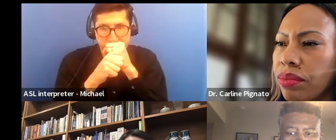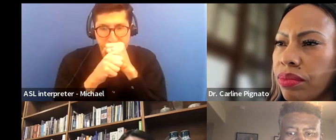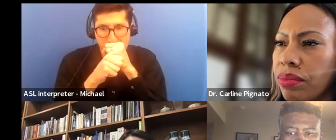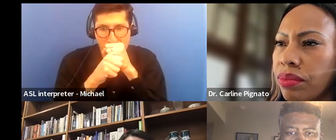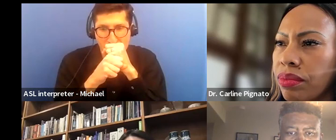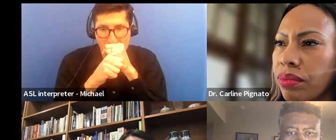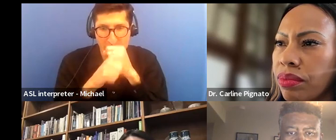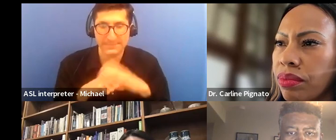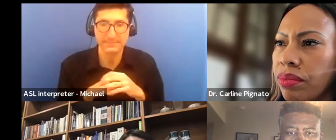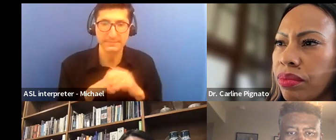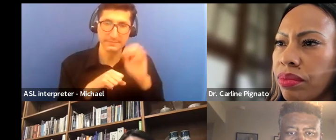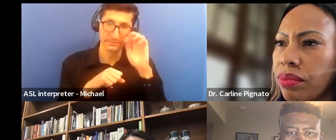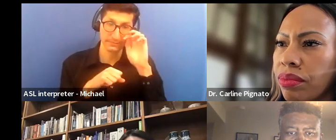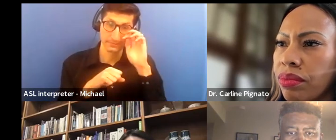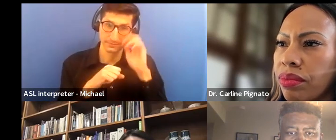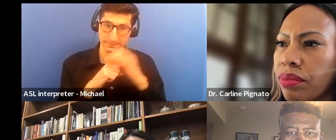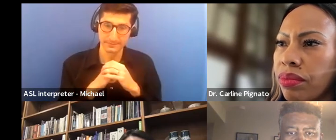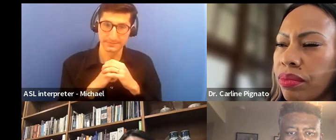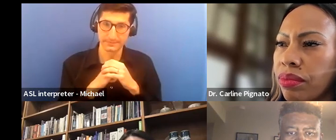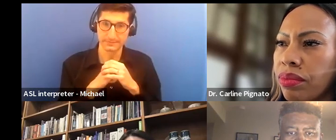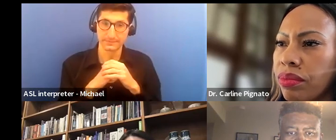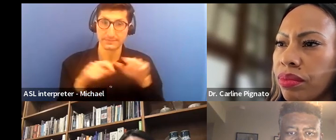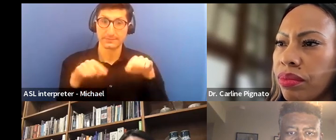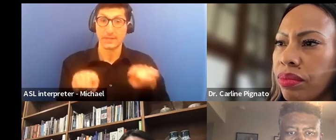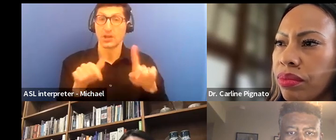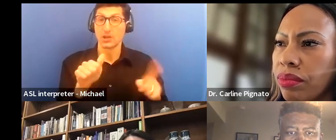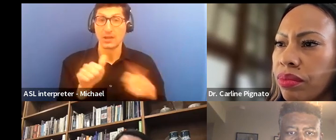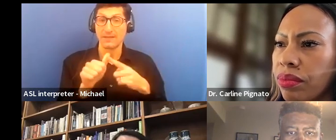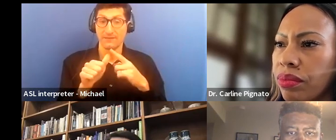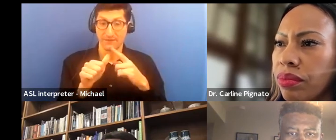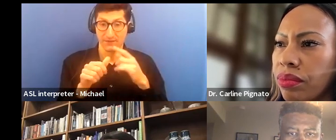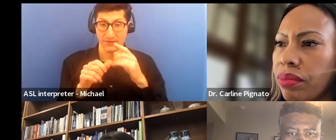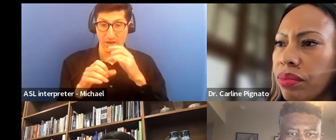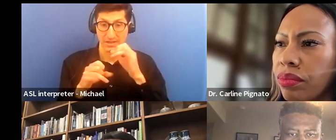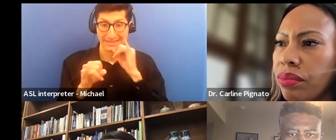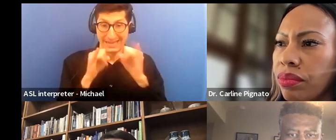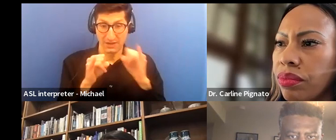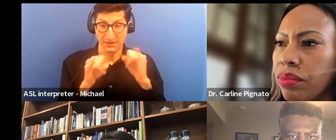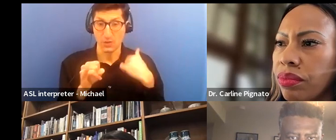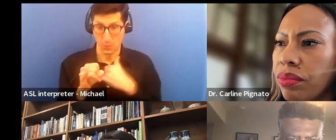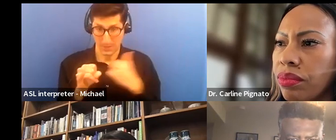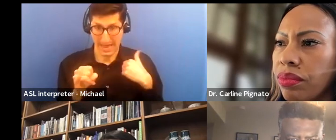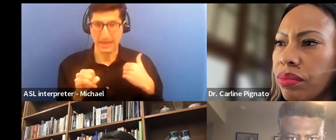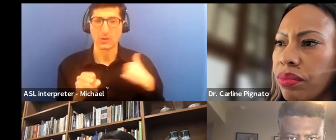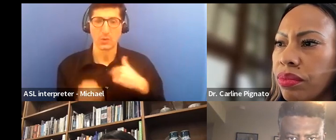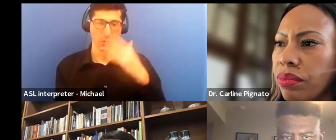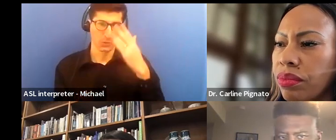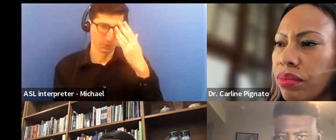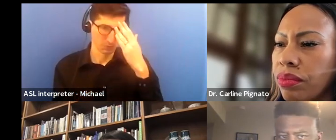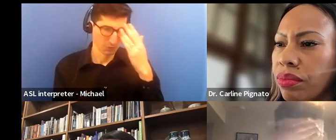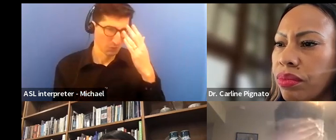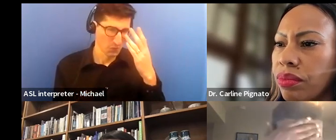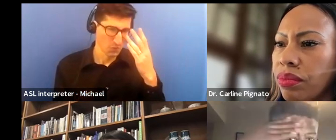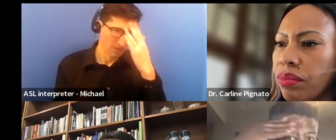the first interview we had with you all, that we want to be an advocate for Boston Public Schools and be able to explain the process is very